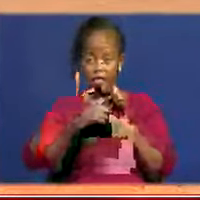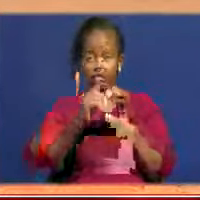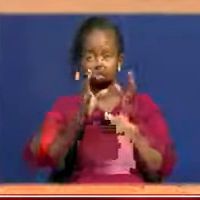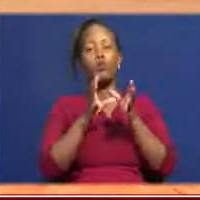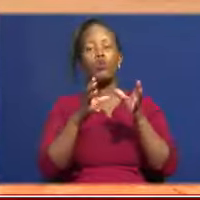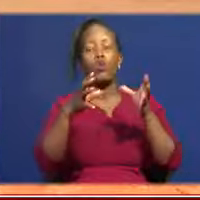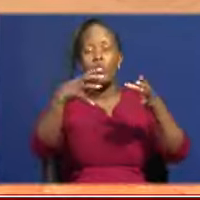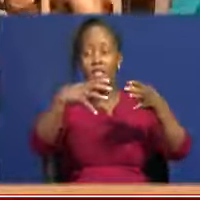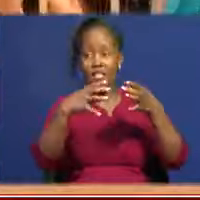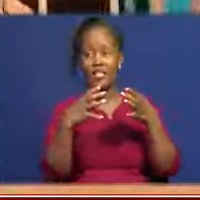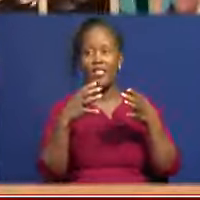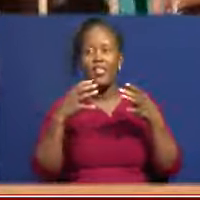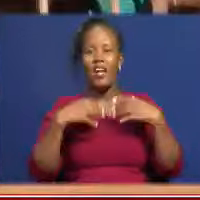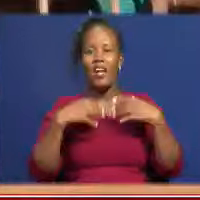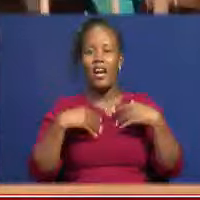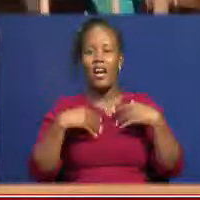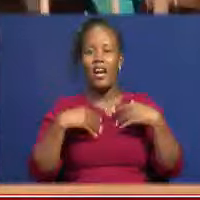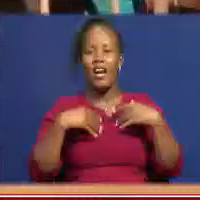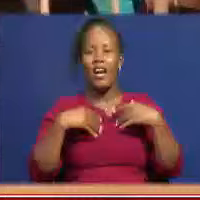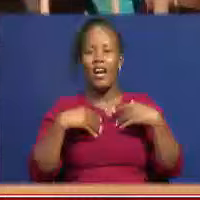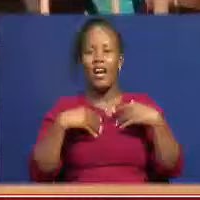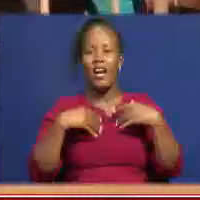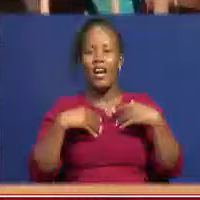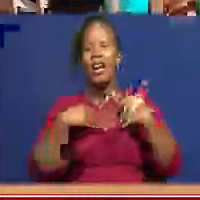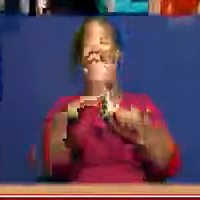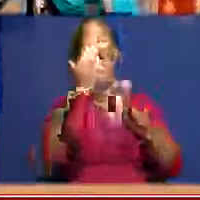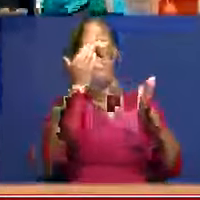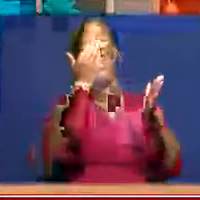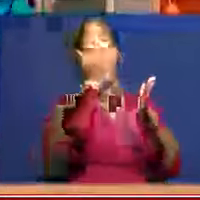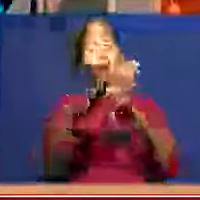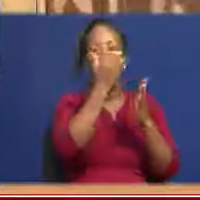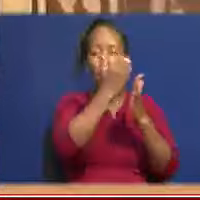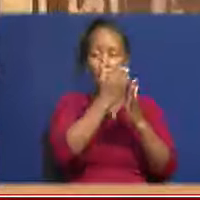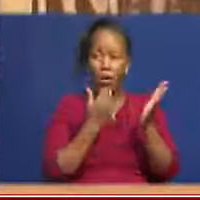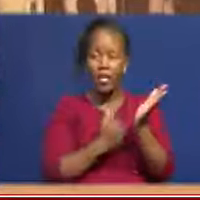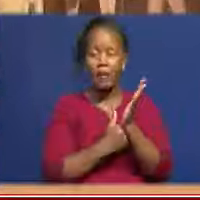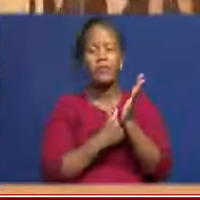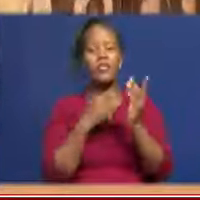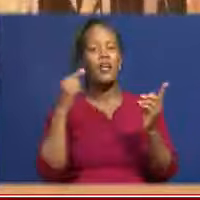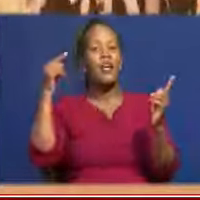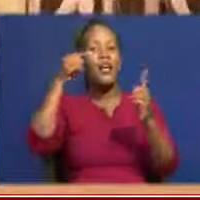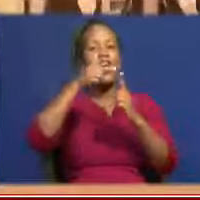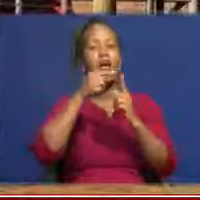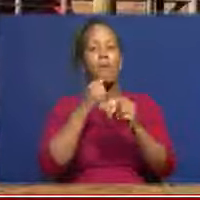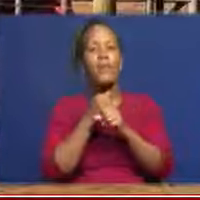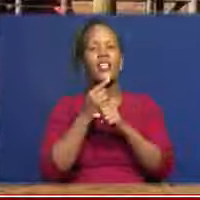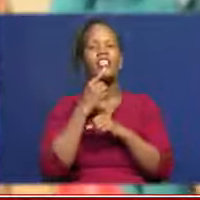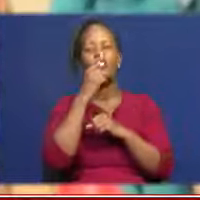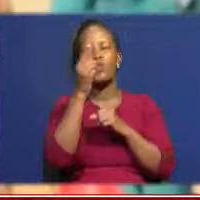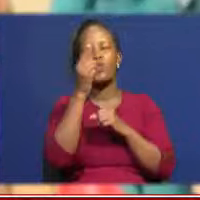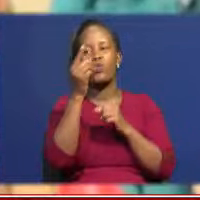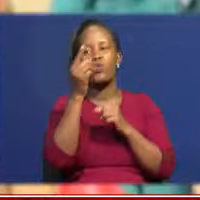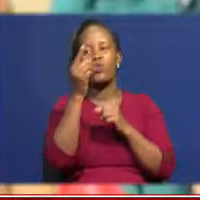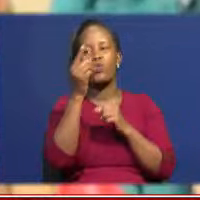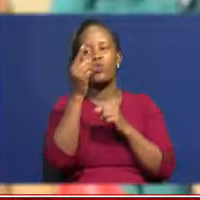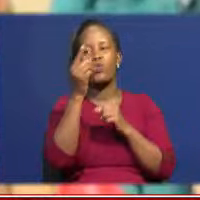and Turkana have united through a that aims at ensuring they earn a living.